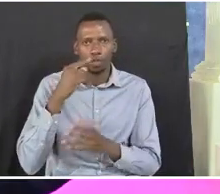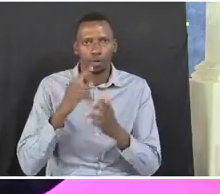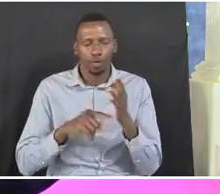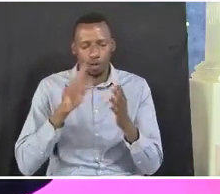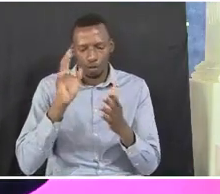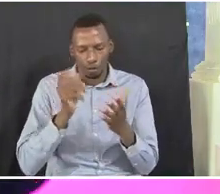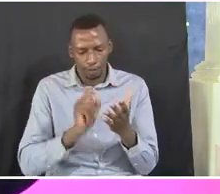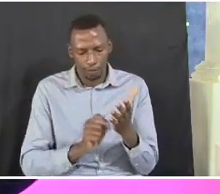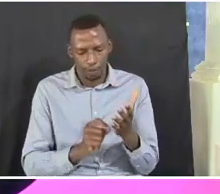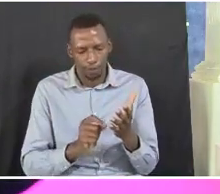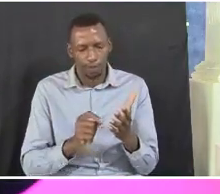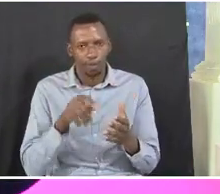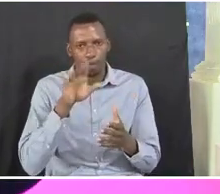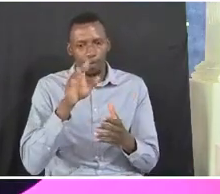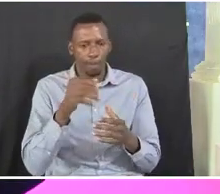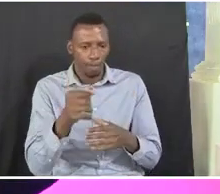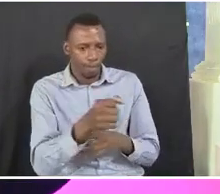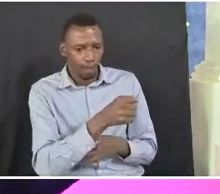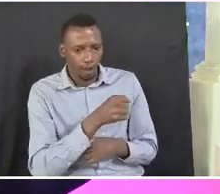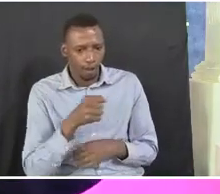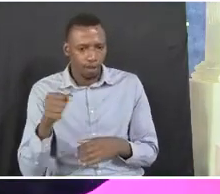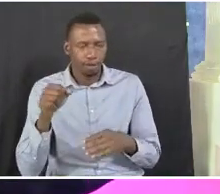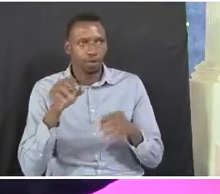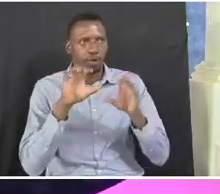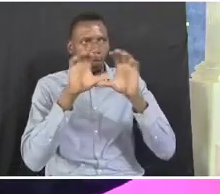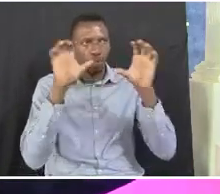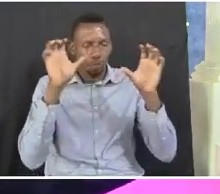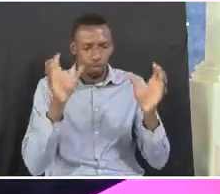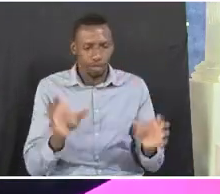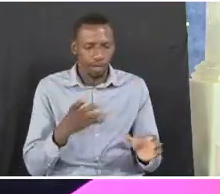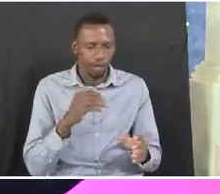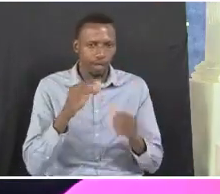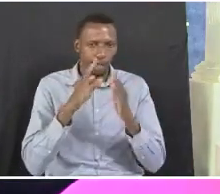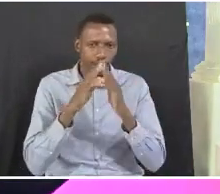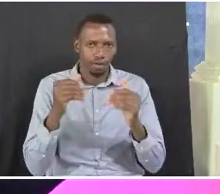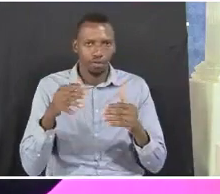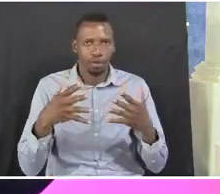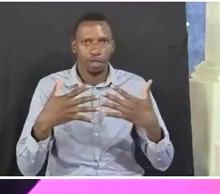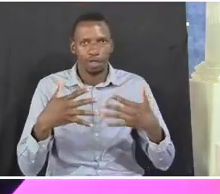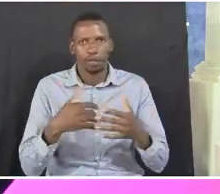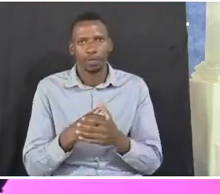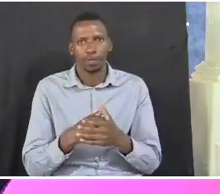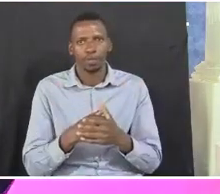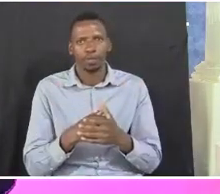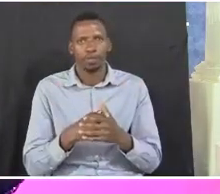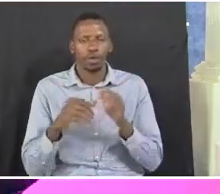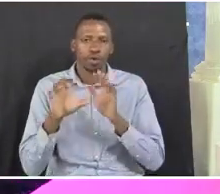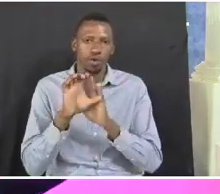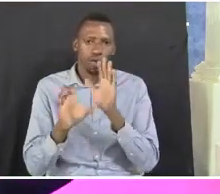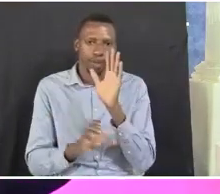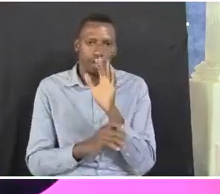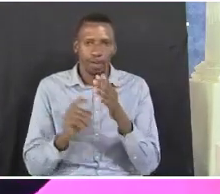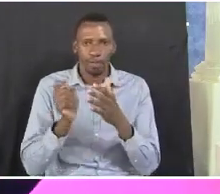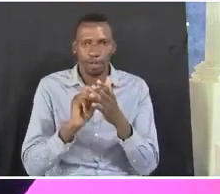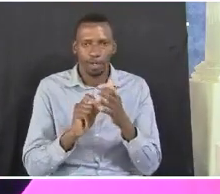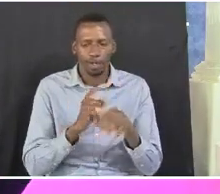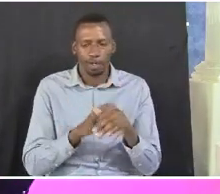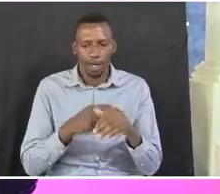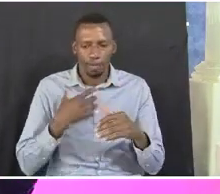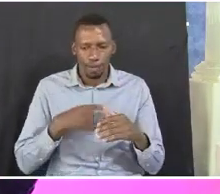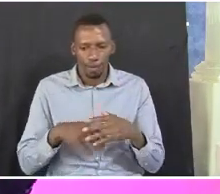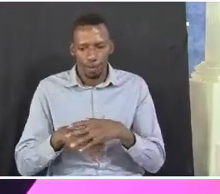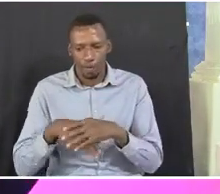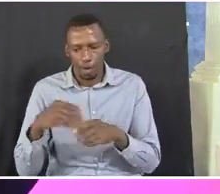write them on the doorposts of your house and on your gates. The commandments were written at that gate. When people were going